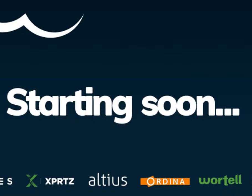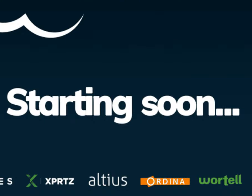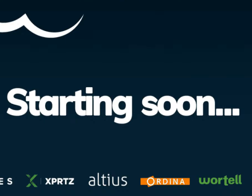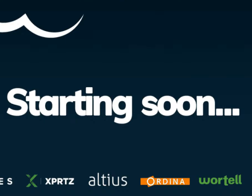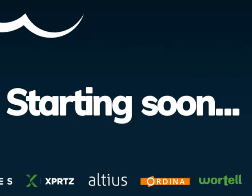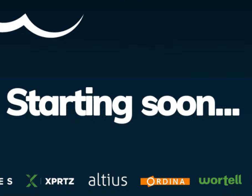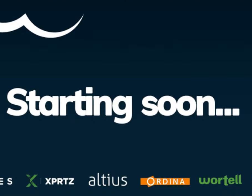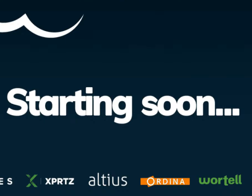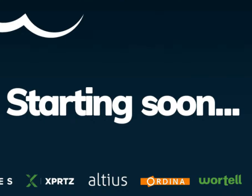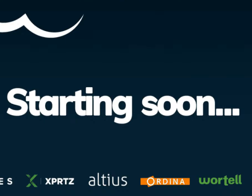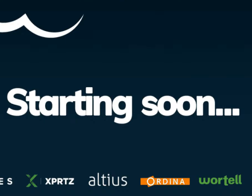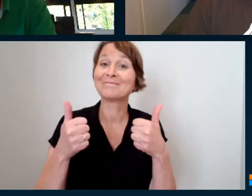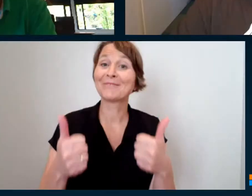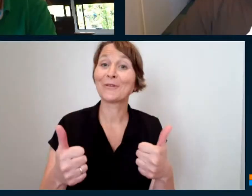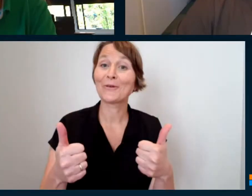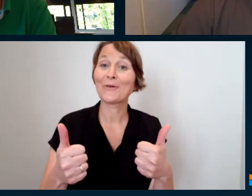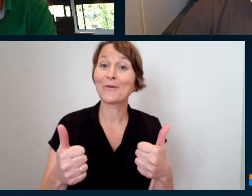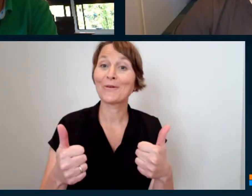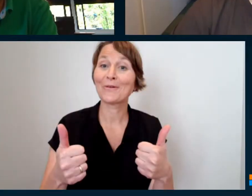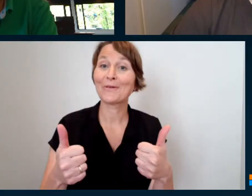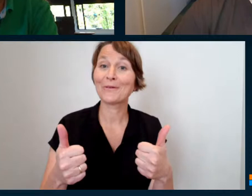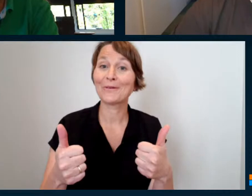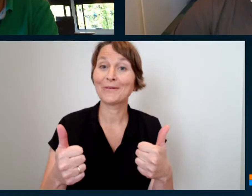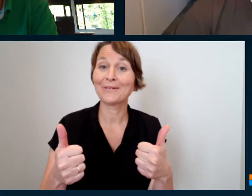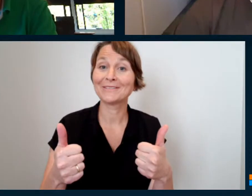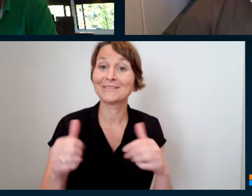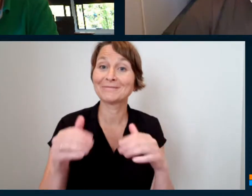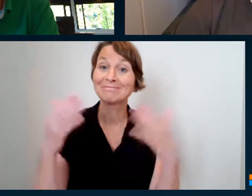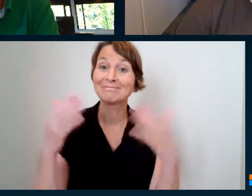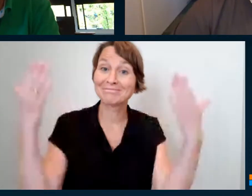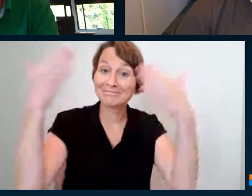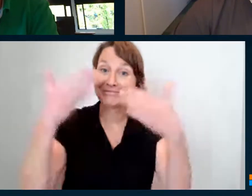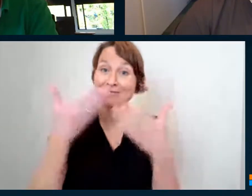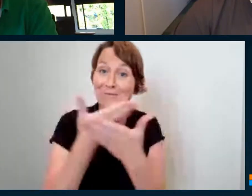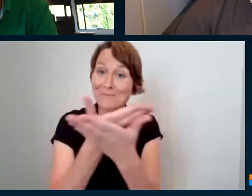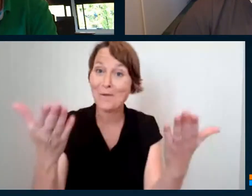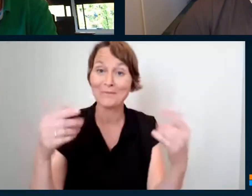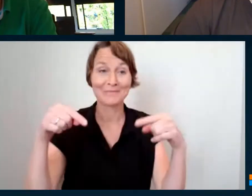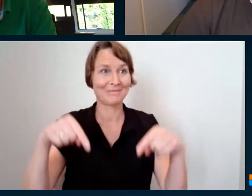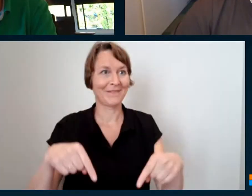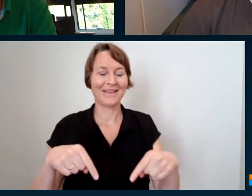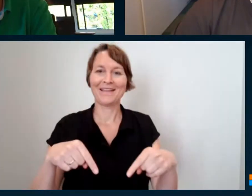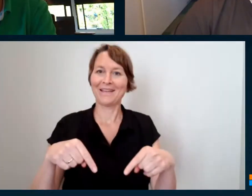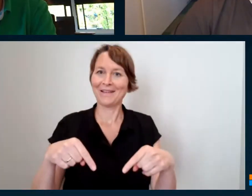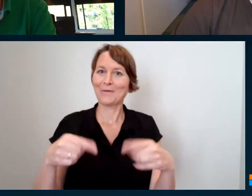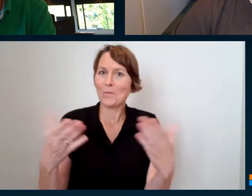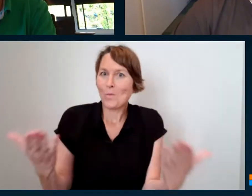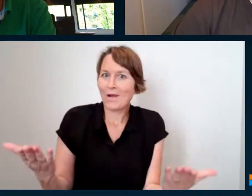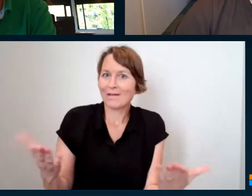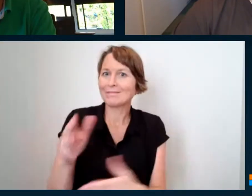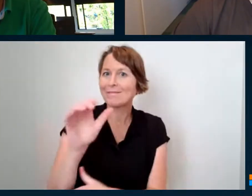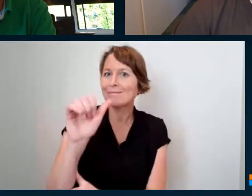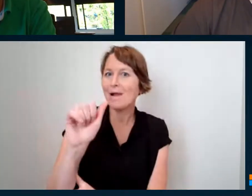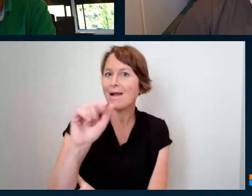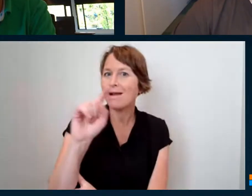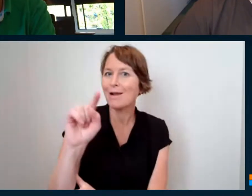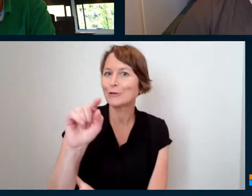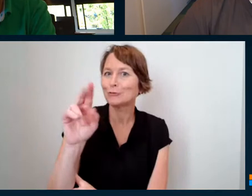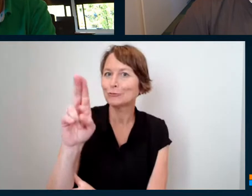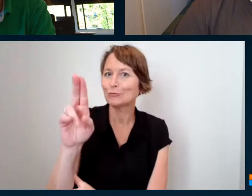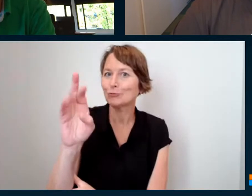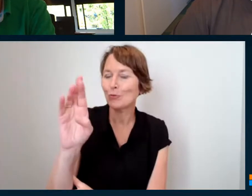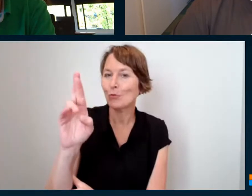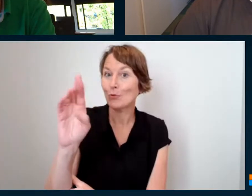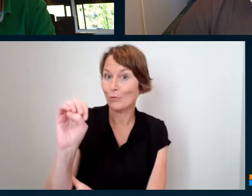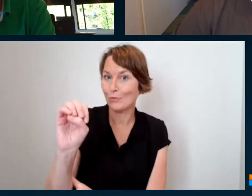Good evening, everybody. Welcome at Azure Thursday. Nice to have you all. I'm Luc, and together with Roland,